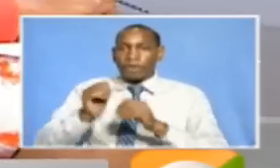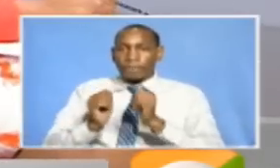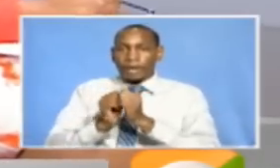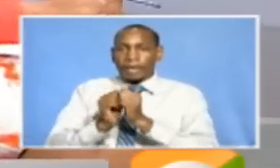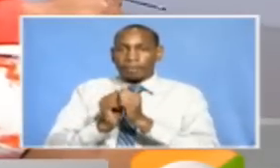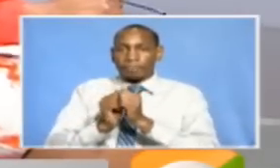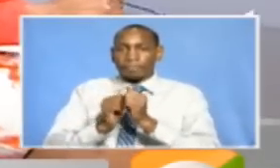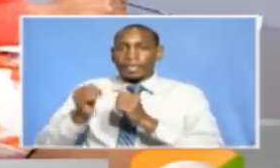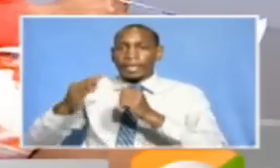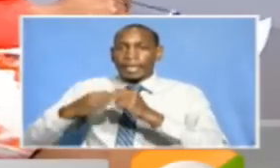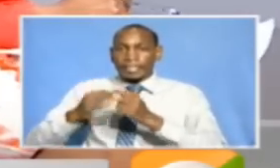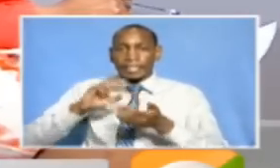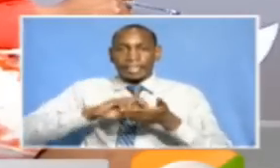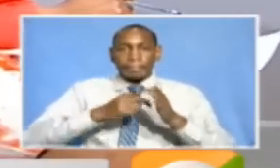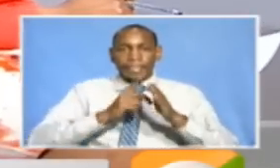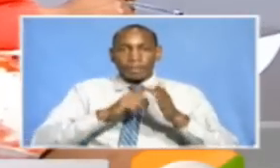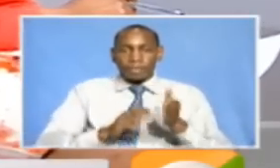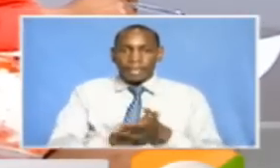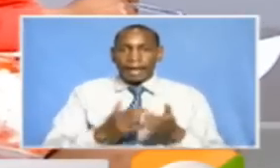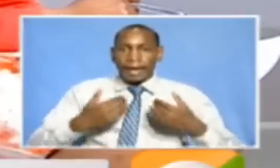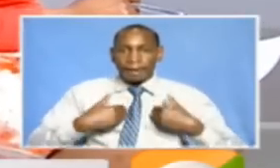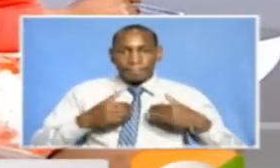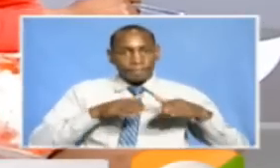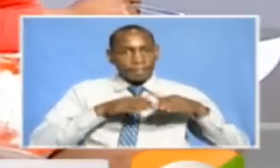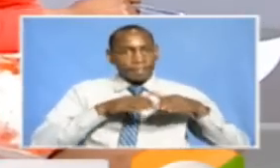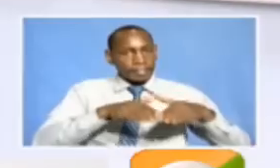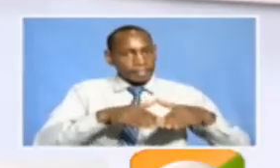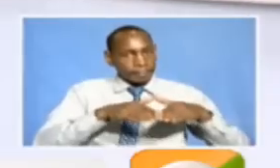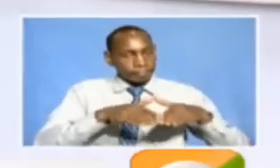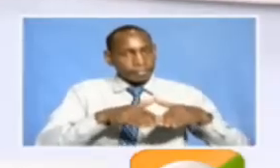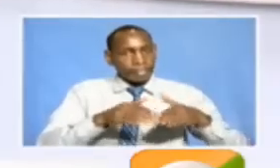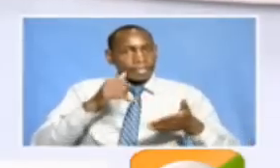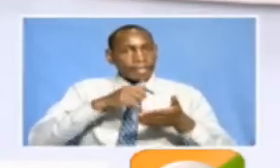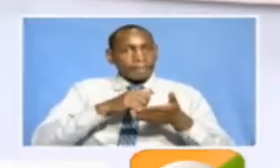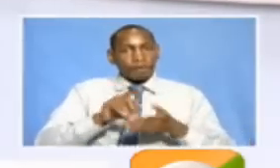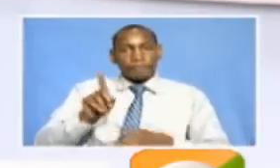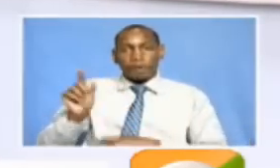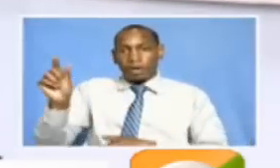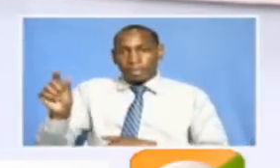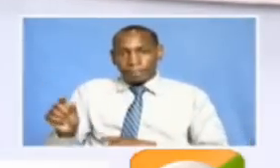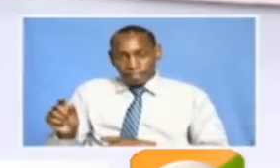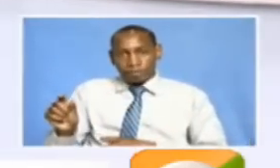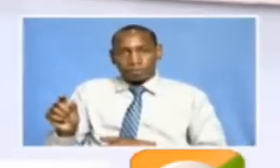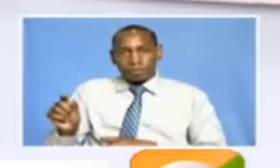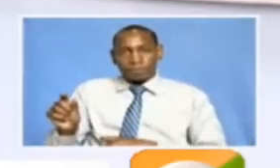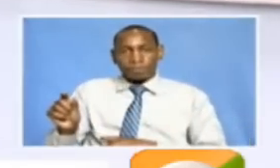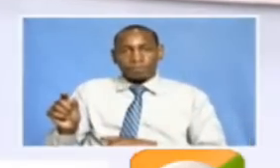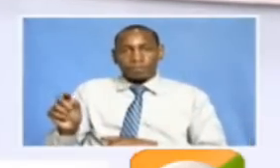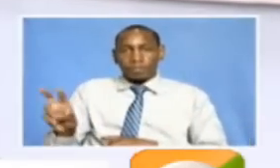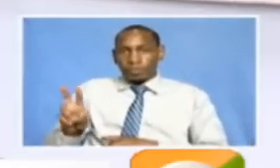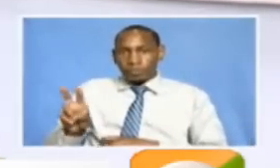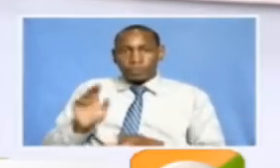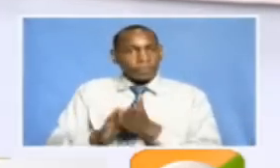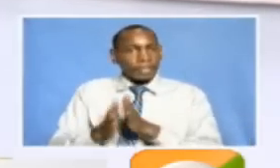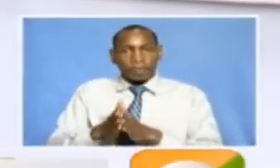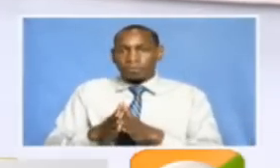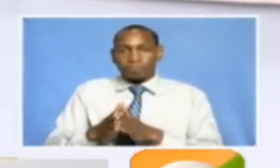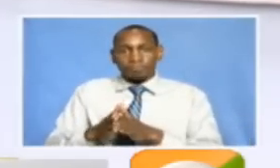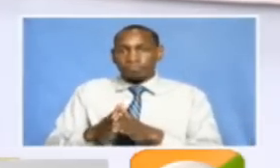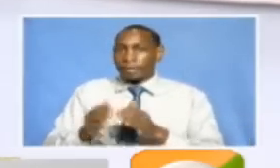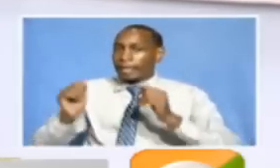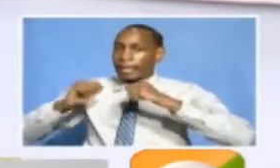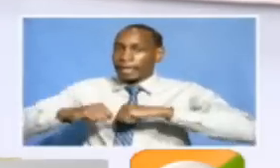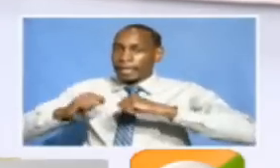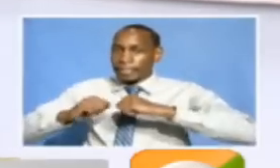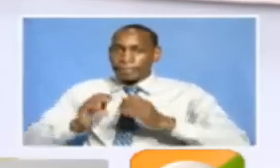that means, like, when there's sexual when there's penetration involving one person's genitals into another without any consent. And of course,